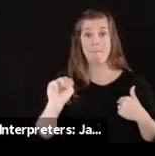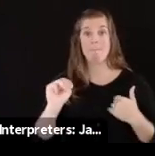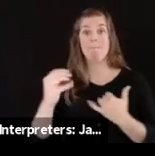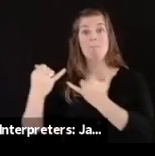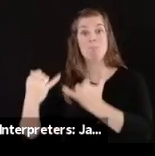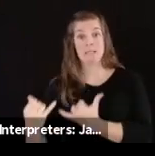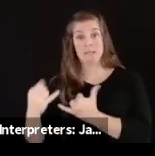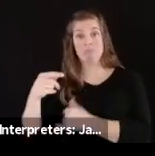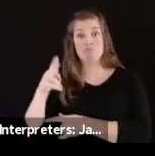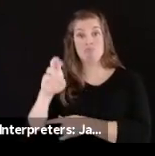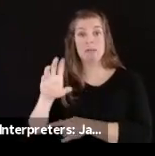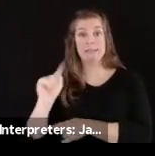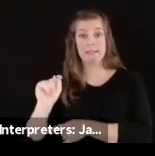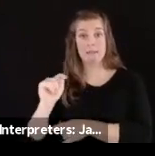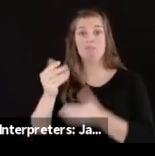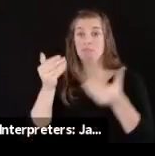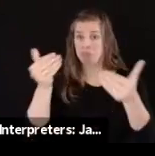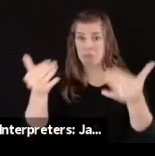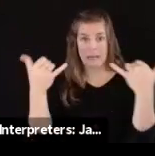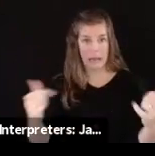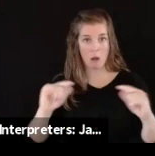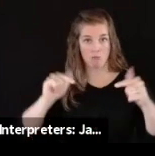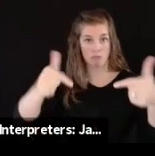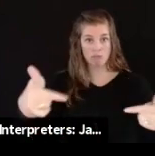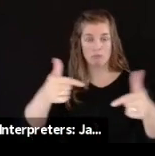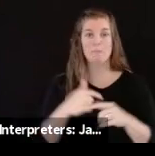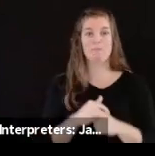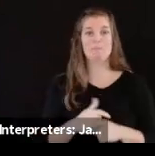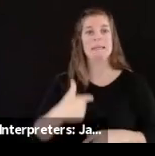I am present.